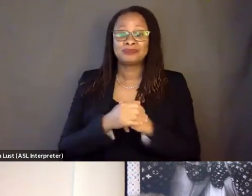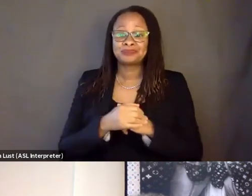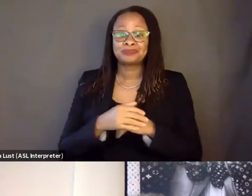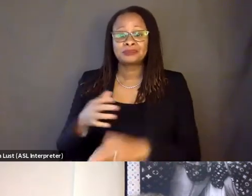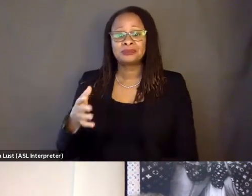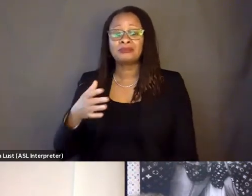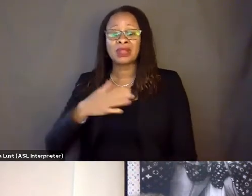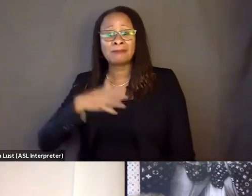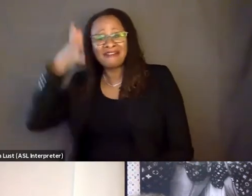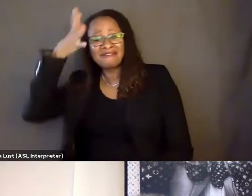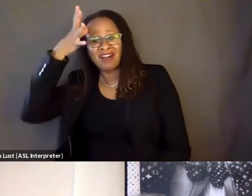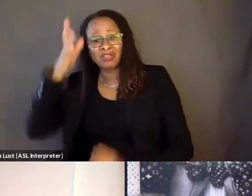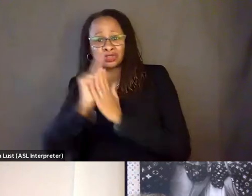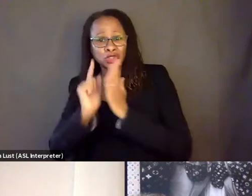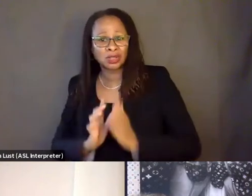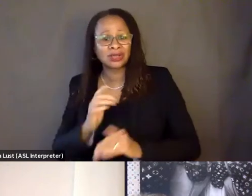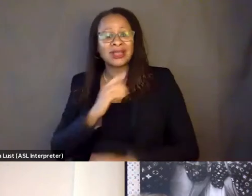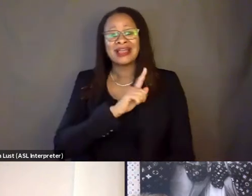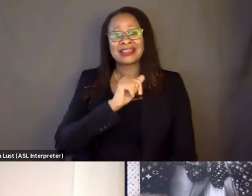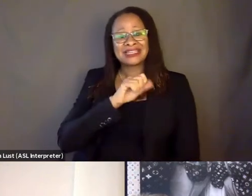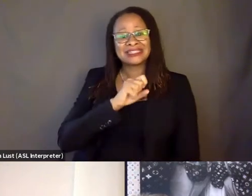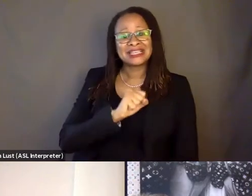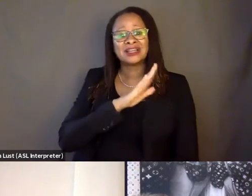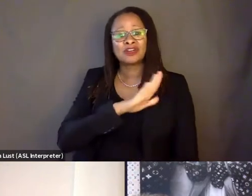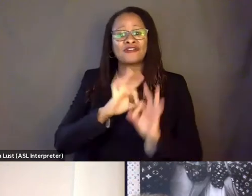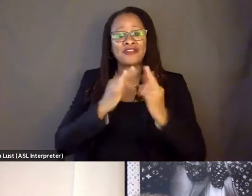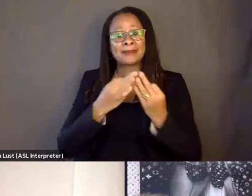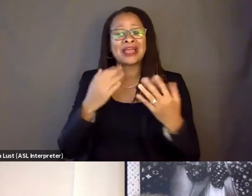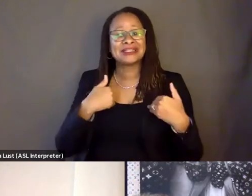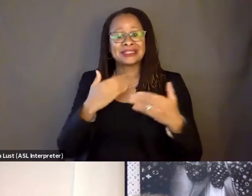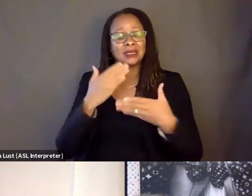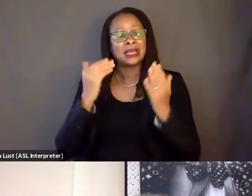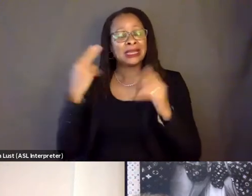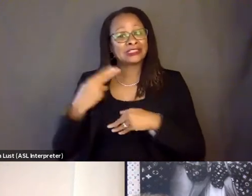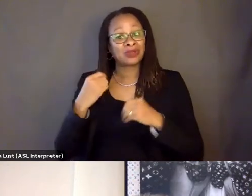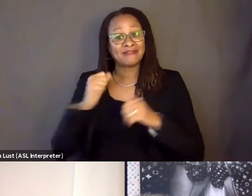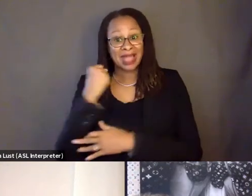was a lawyer, Lisa's family has a history of activism through the church.